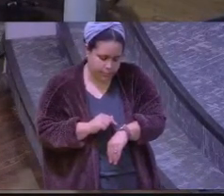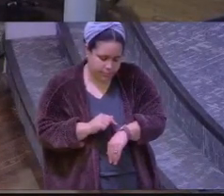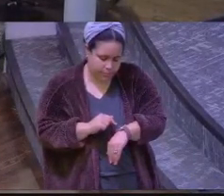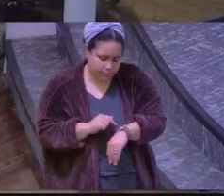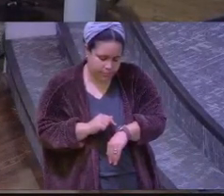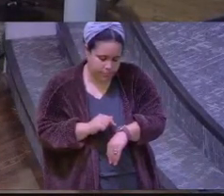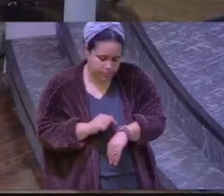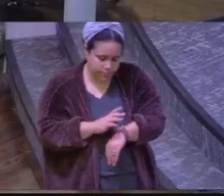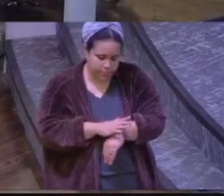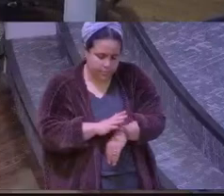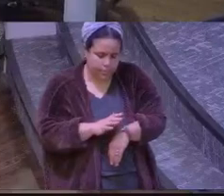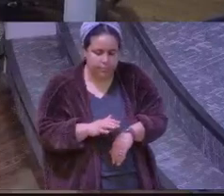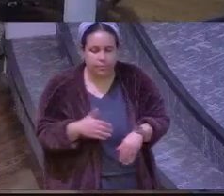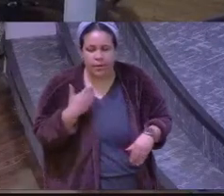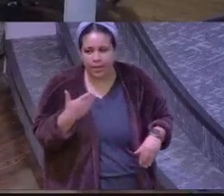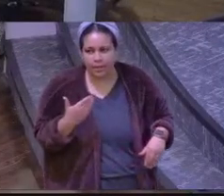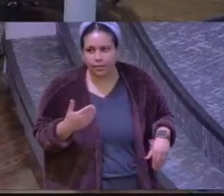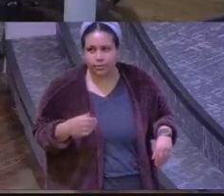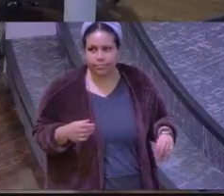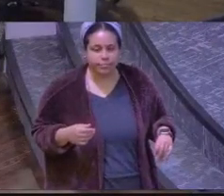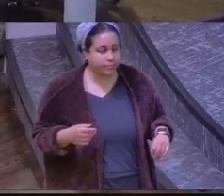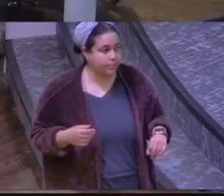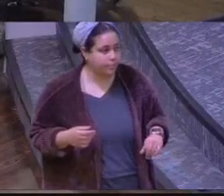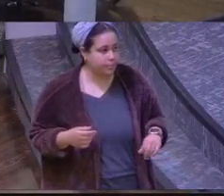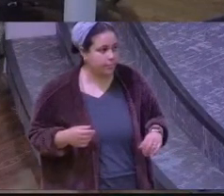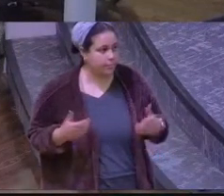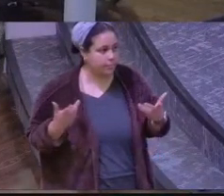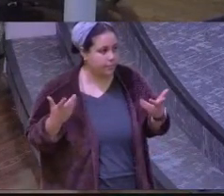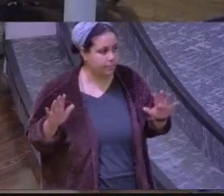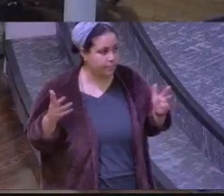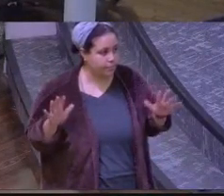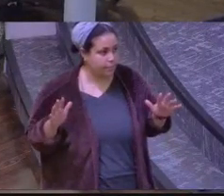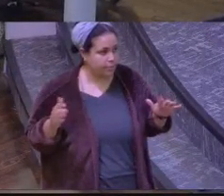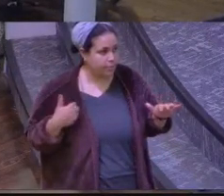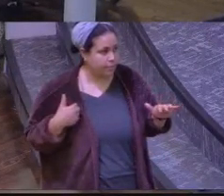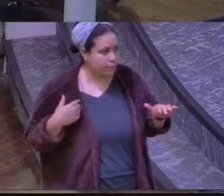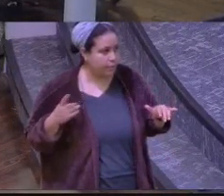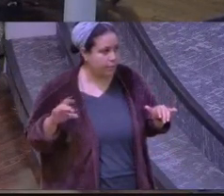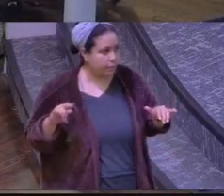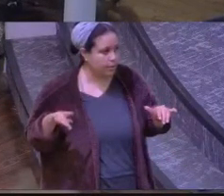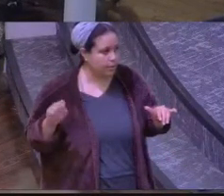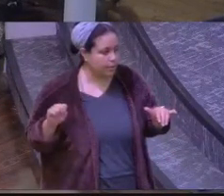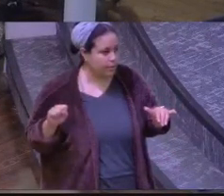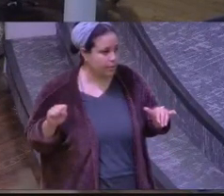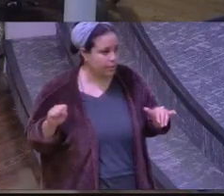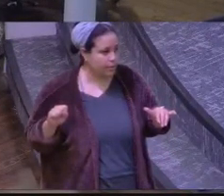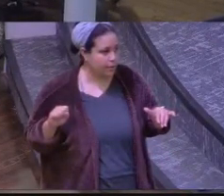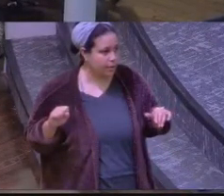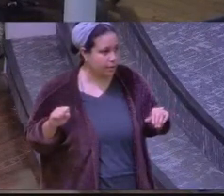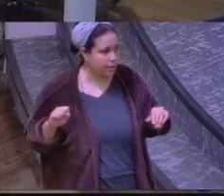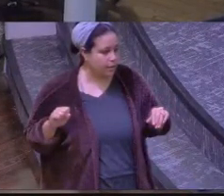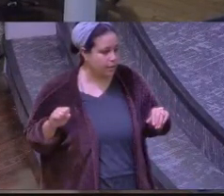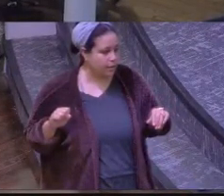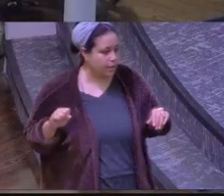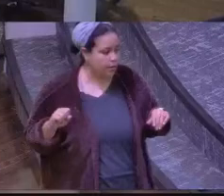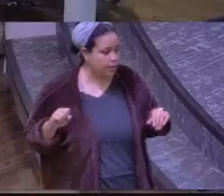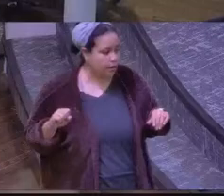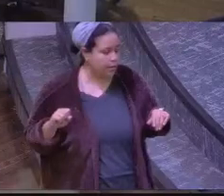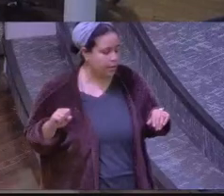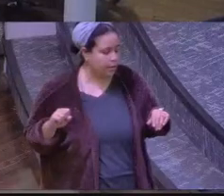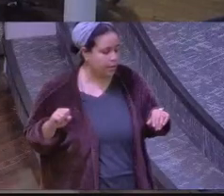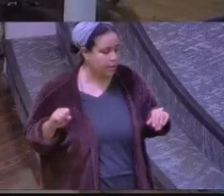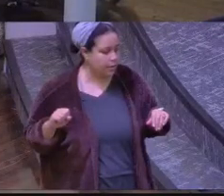around with. Yeah. All right, thank you so much. That is all that I, yes, Ms. Davis. I'm sorry, I'm trying to